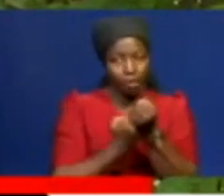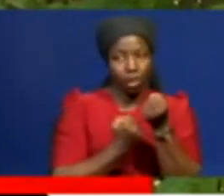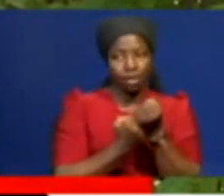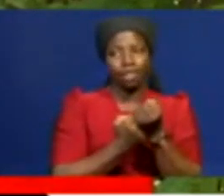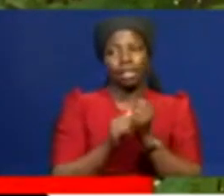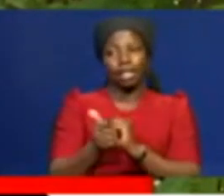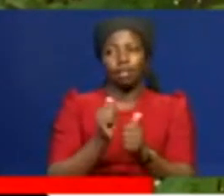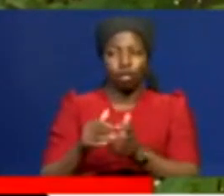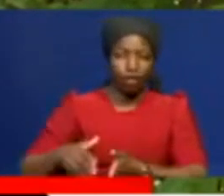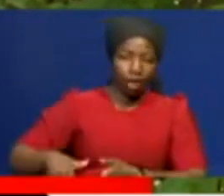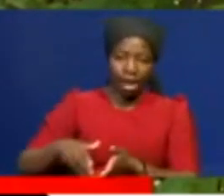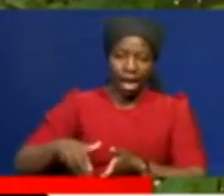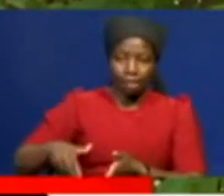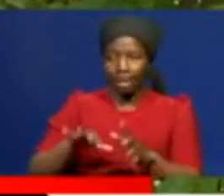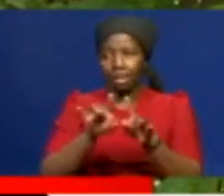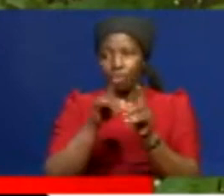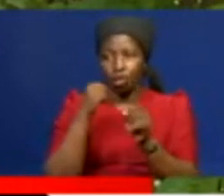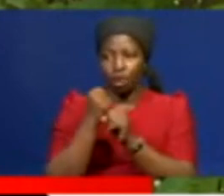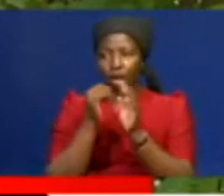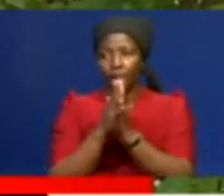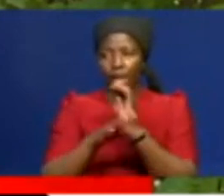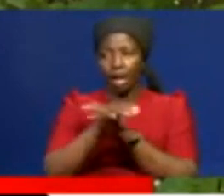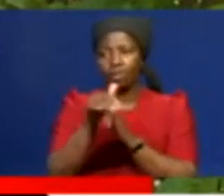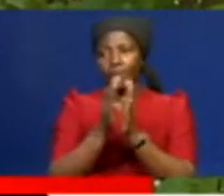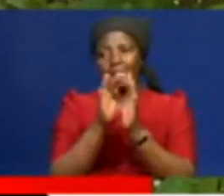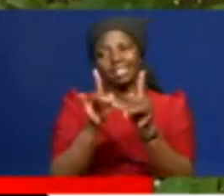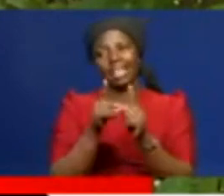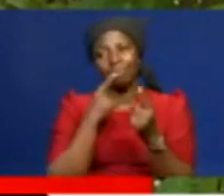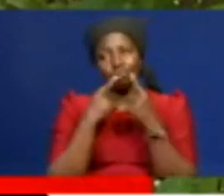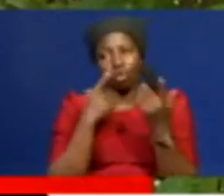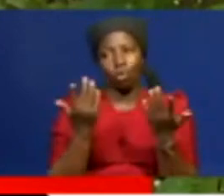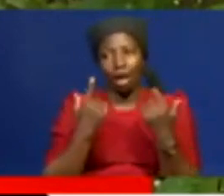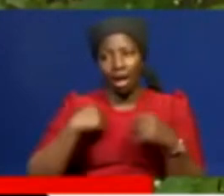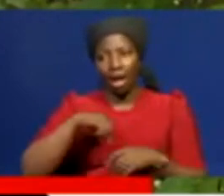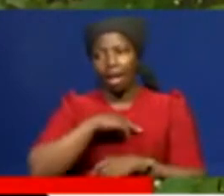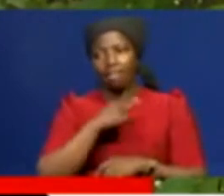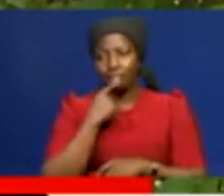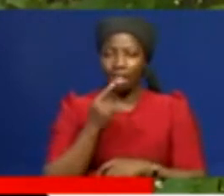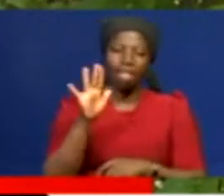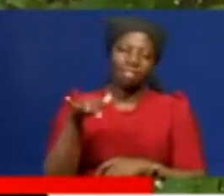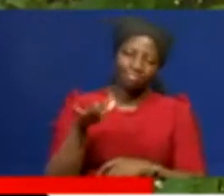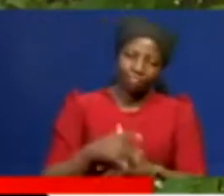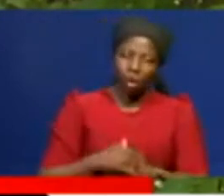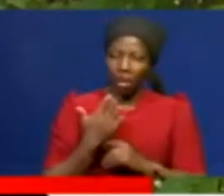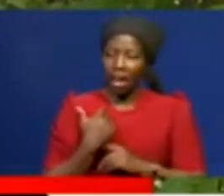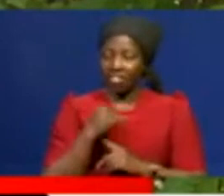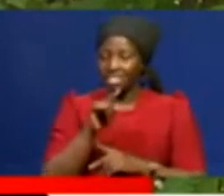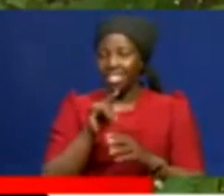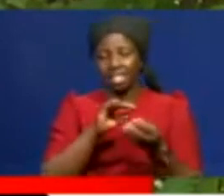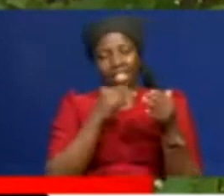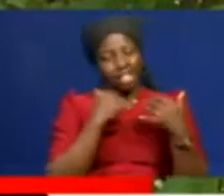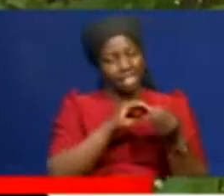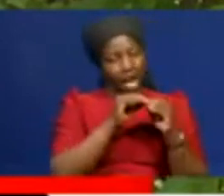sport. Wonderful. And also we are also engaging with the county, the same kind of conversation, whereby we are telling them, hey, we have this number of players